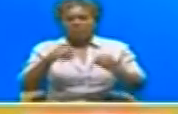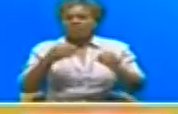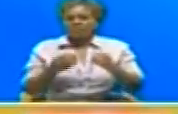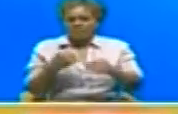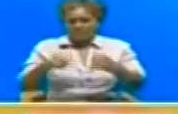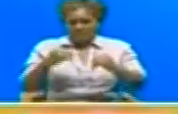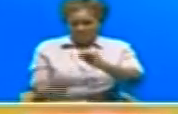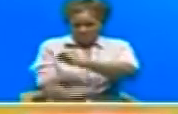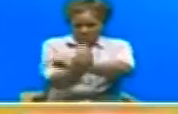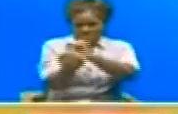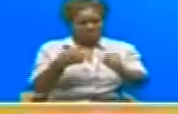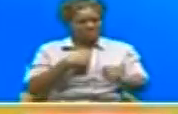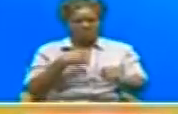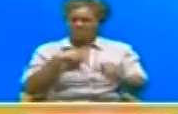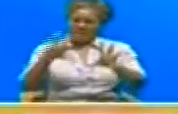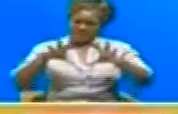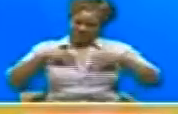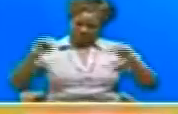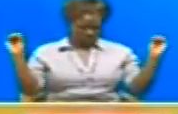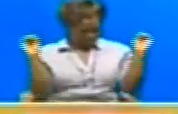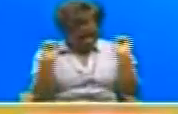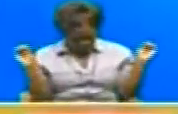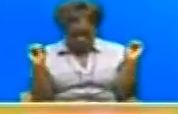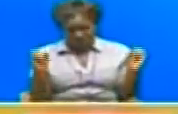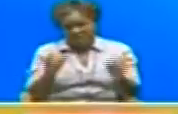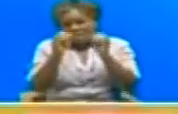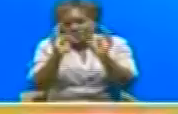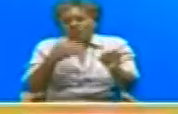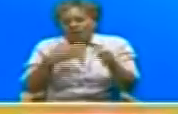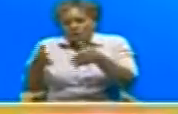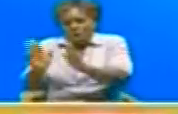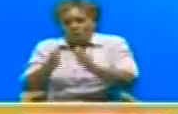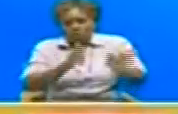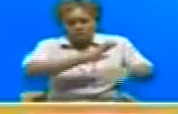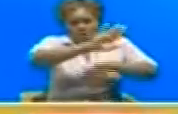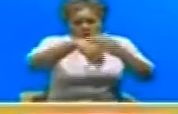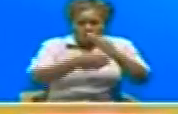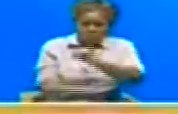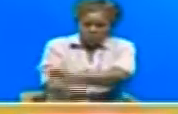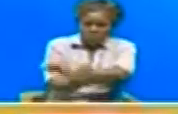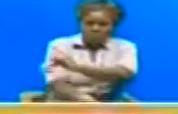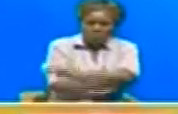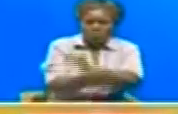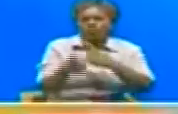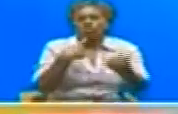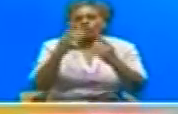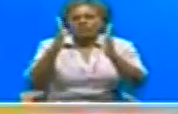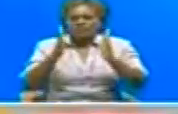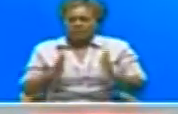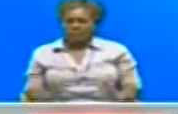bribe me and I've refused. So if you have all these options of bribing, talking to somebody, you